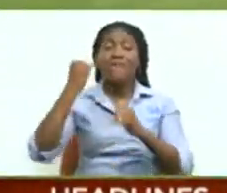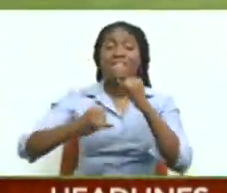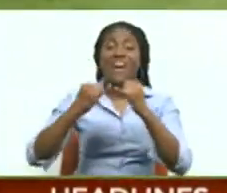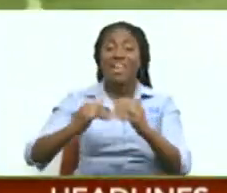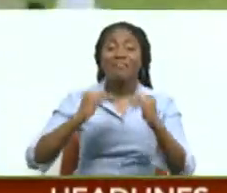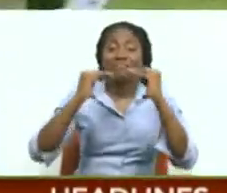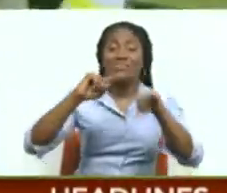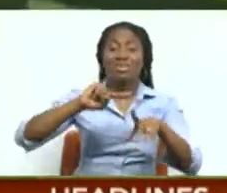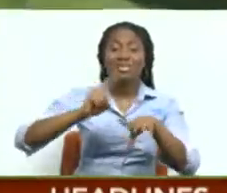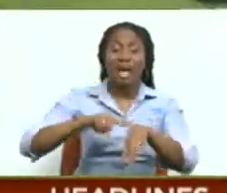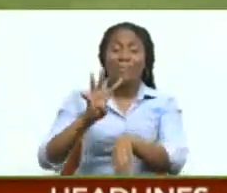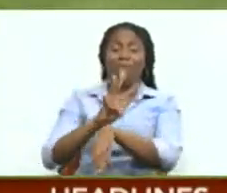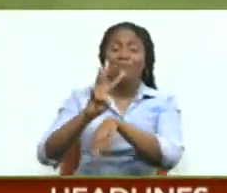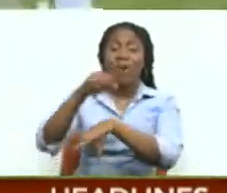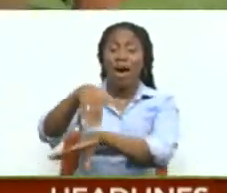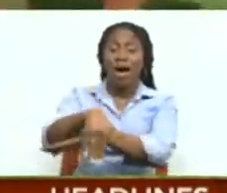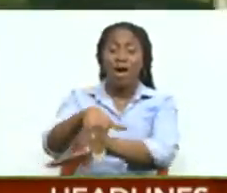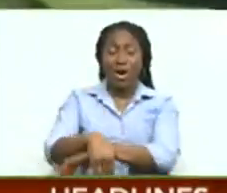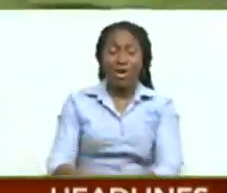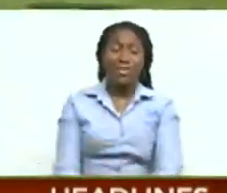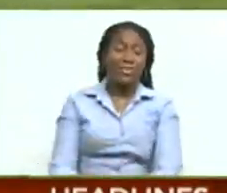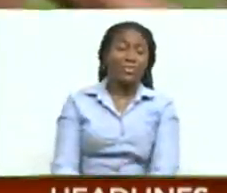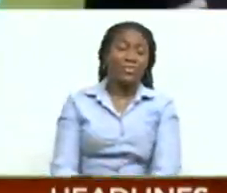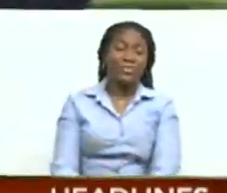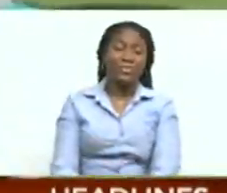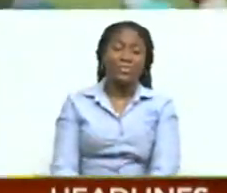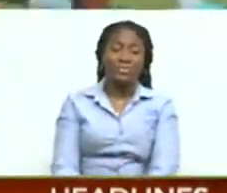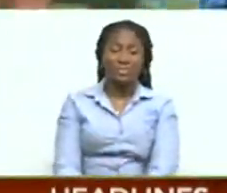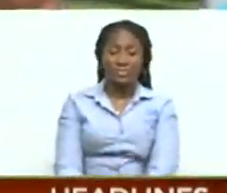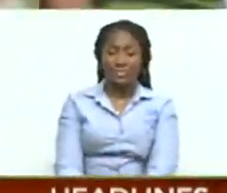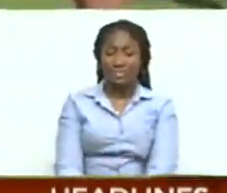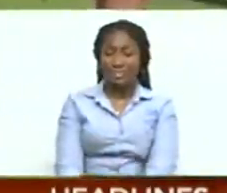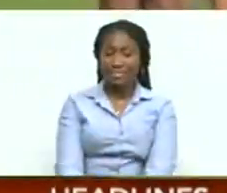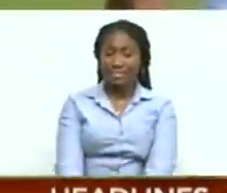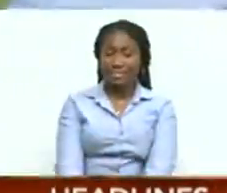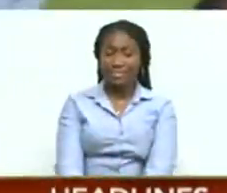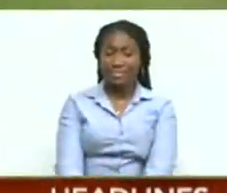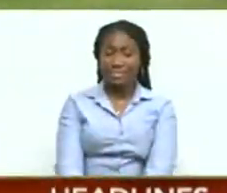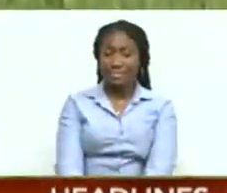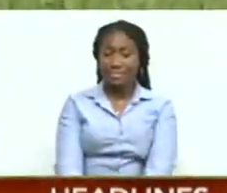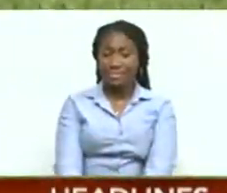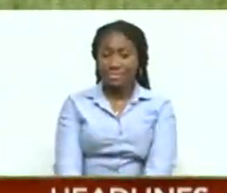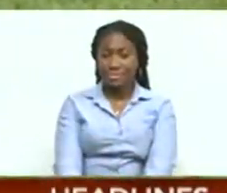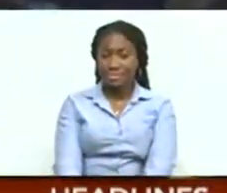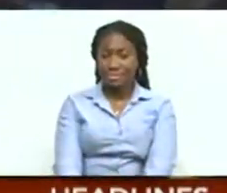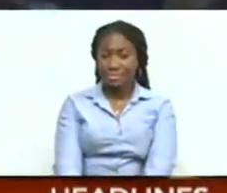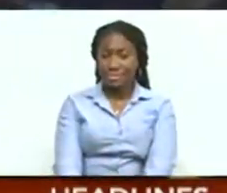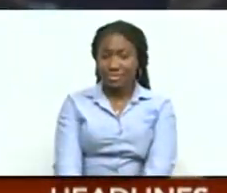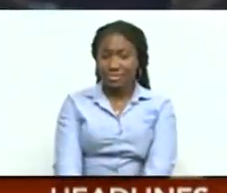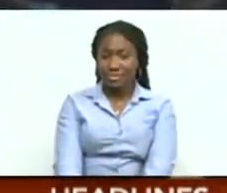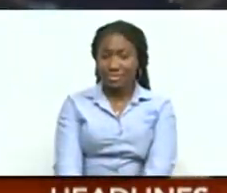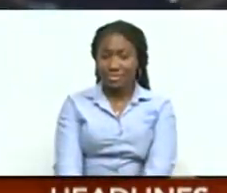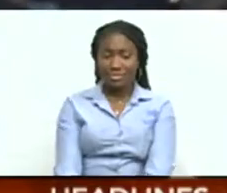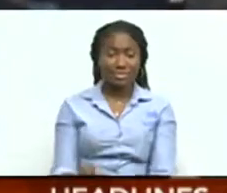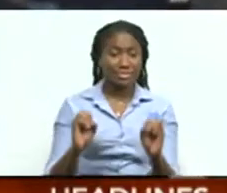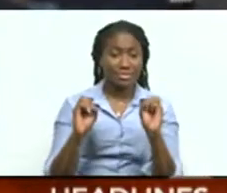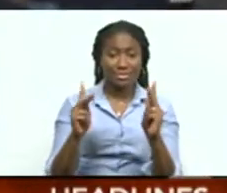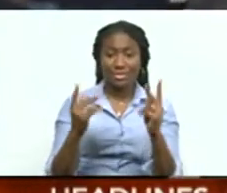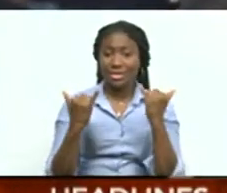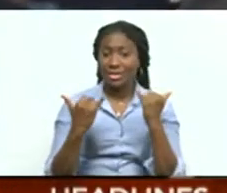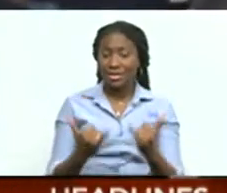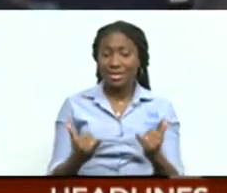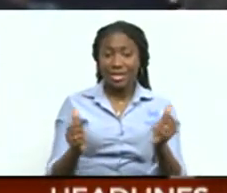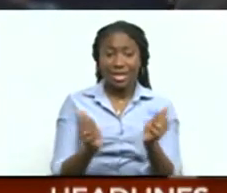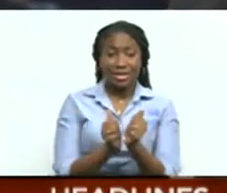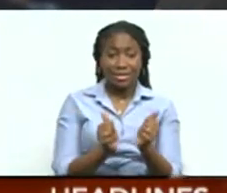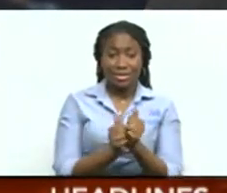begins at 4 p.m. TNT time. Joe Van Ravello, CNT3 Sport. All right, well, with the Soco Warriors set